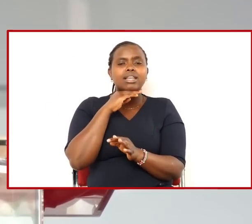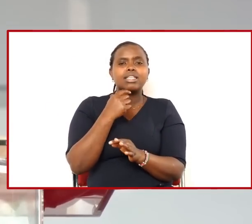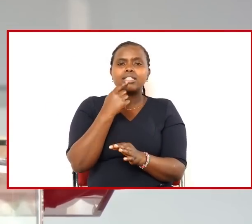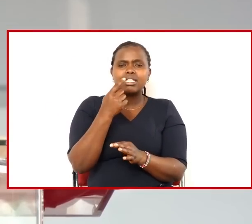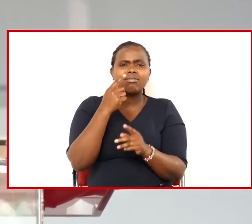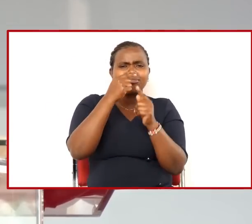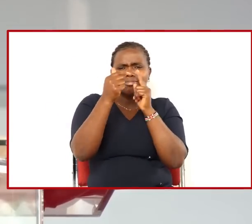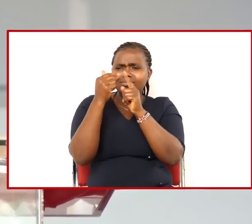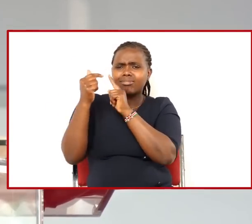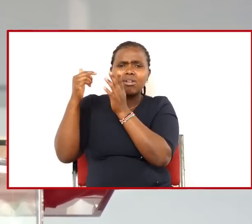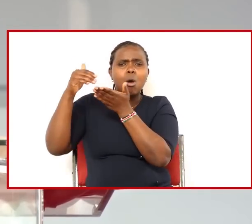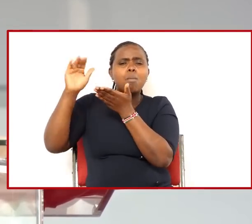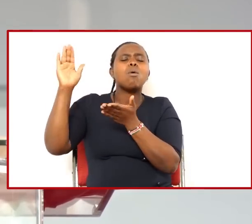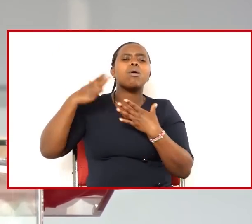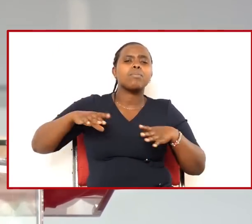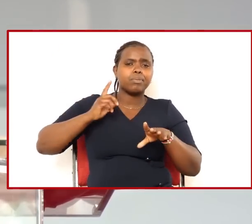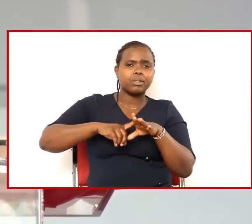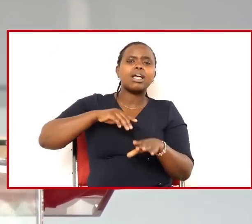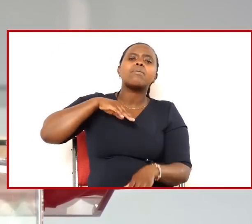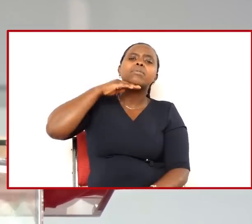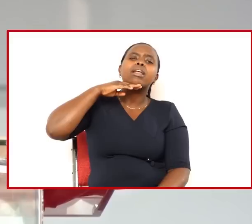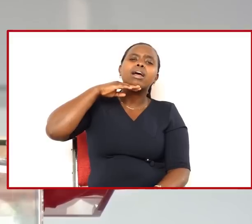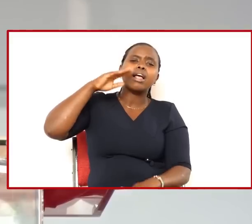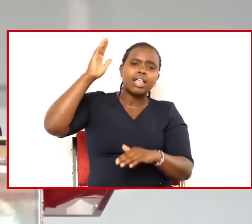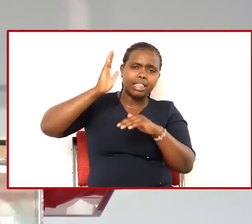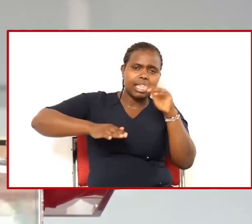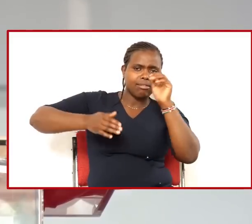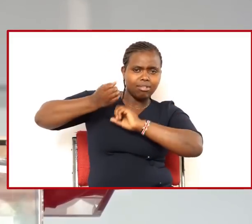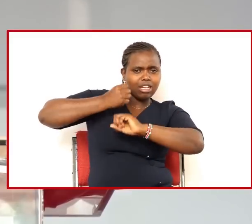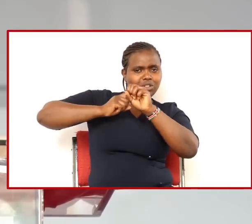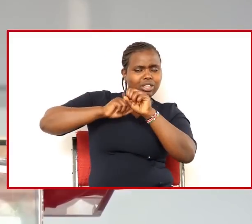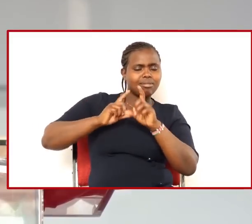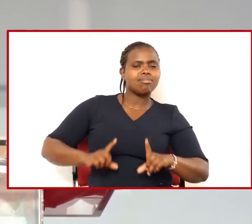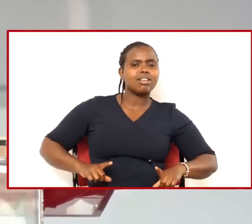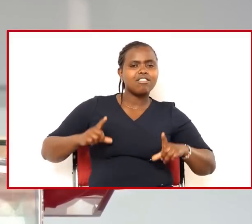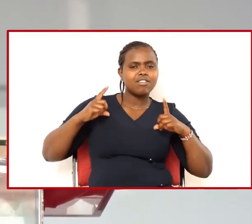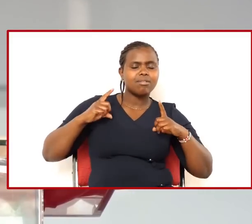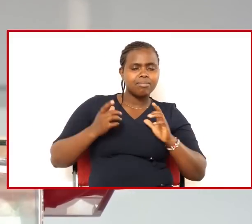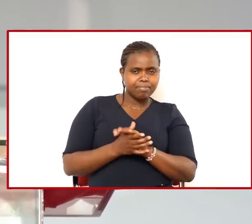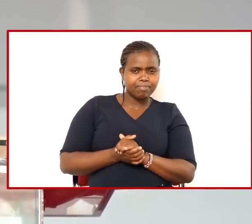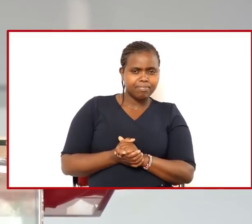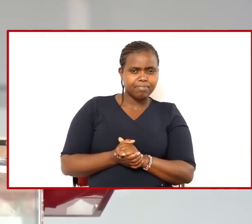he killed more people while dying than what he did while living.